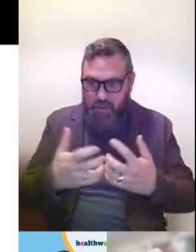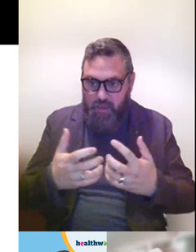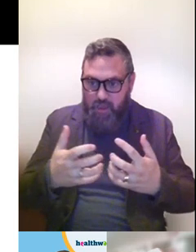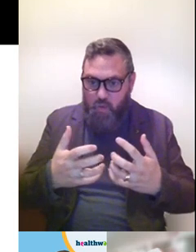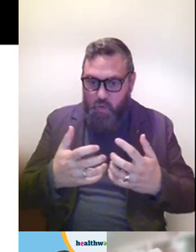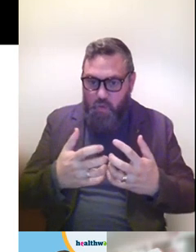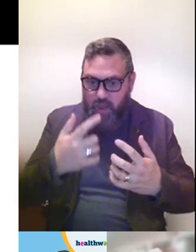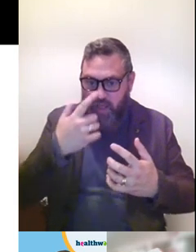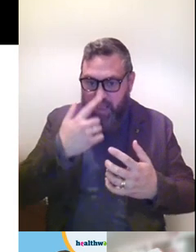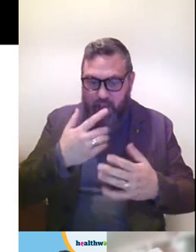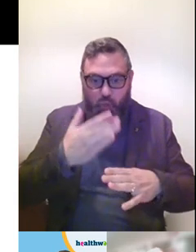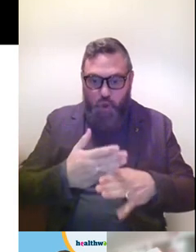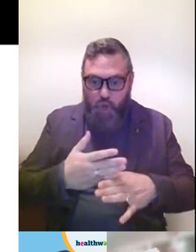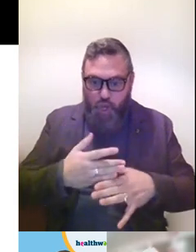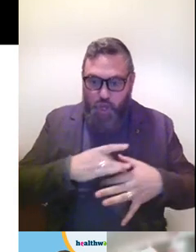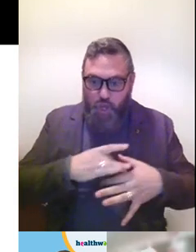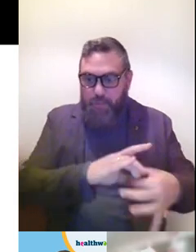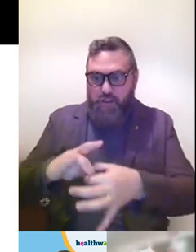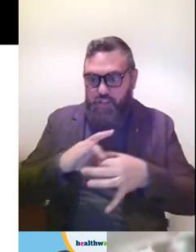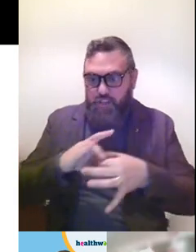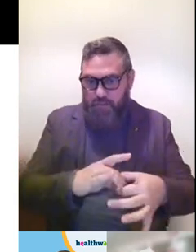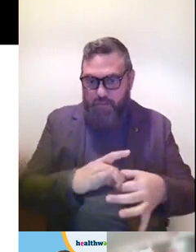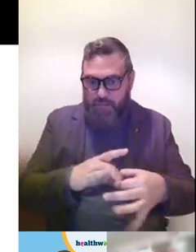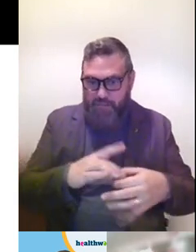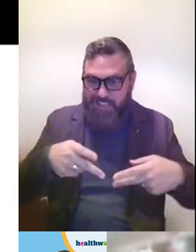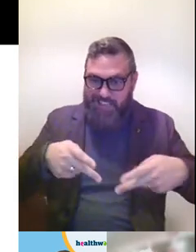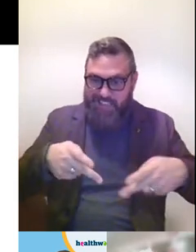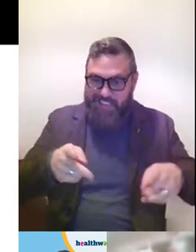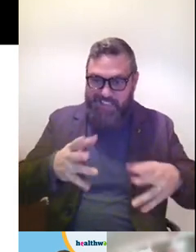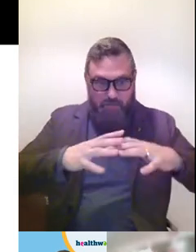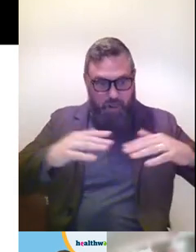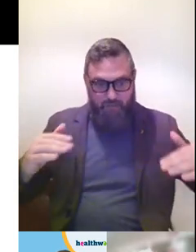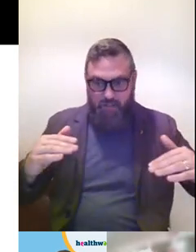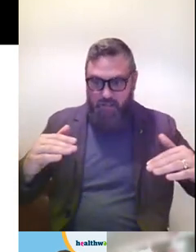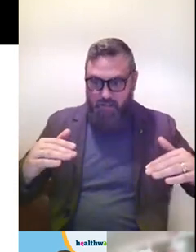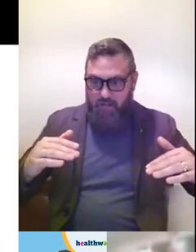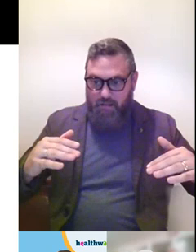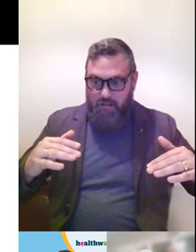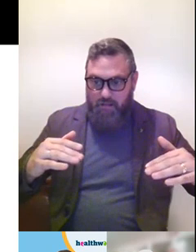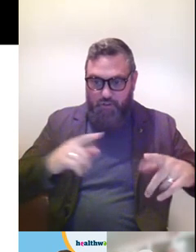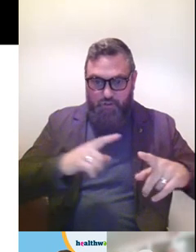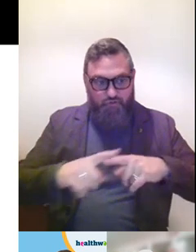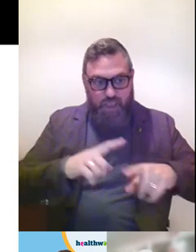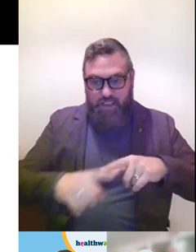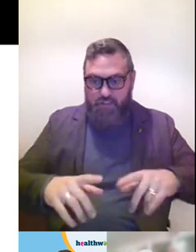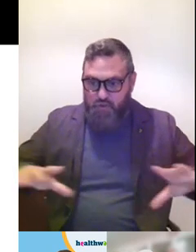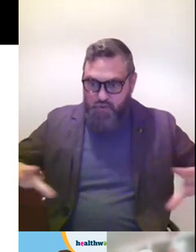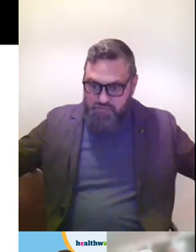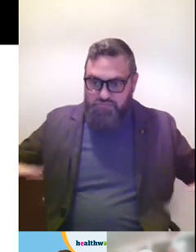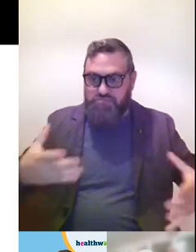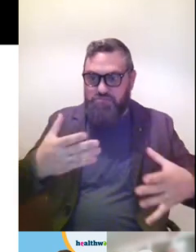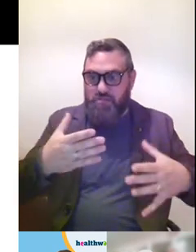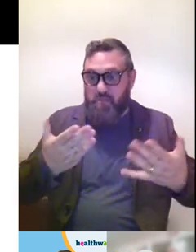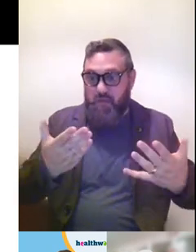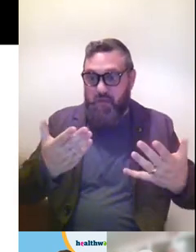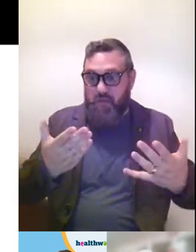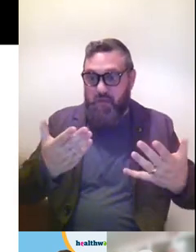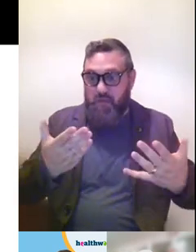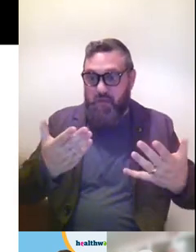working as a partnership at system level together and getting some of those economies of scale. And that might be about workforce drives,